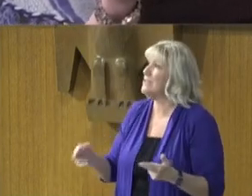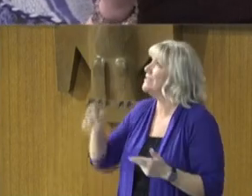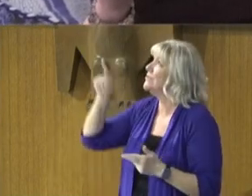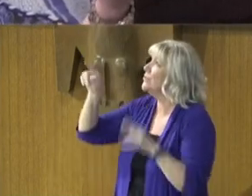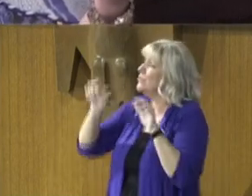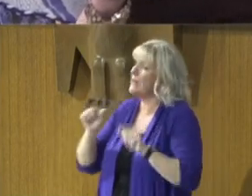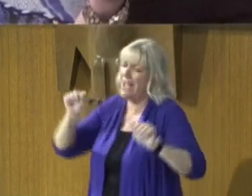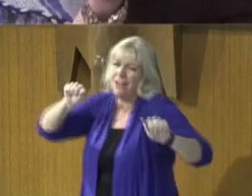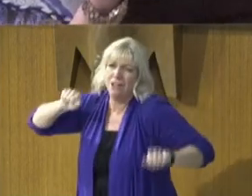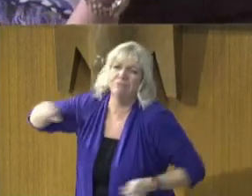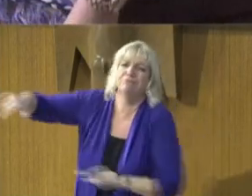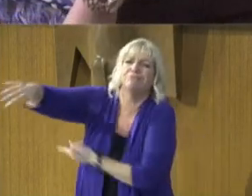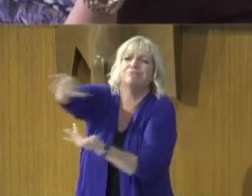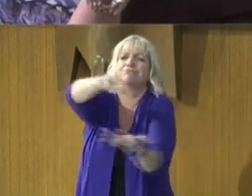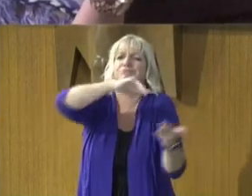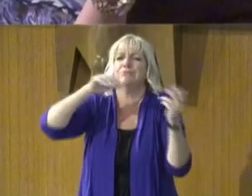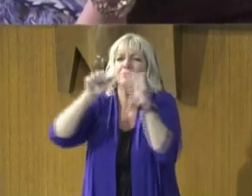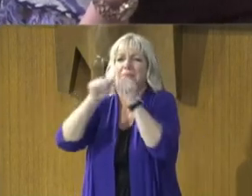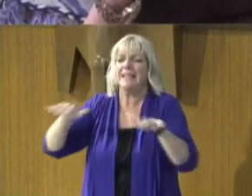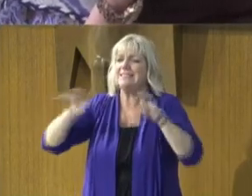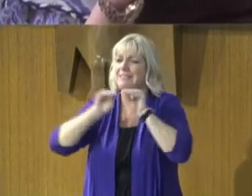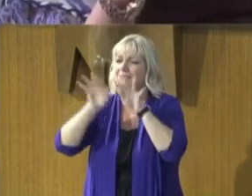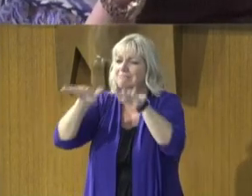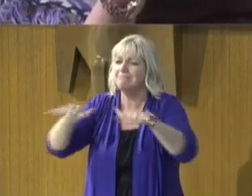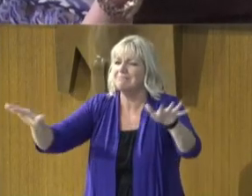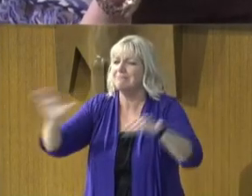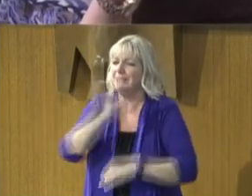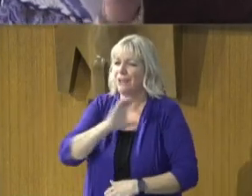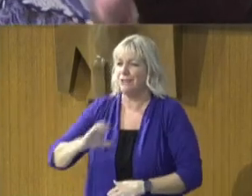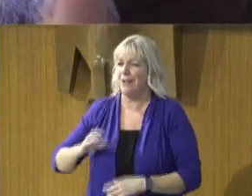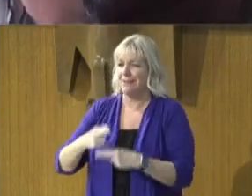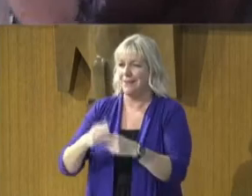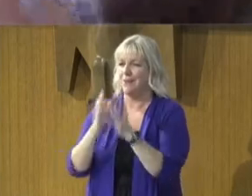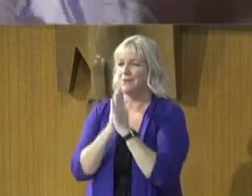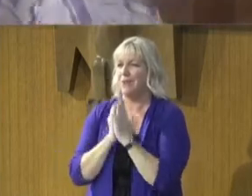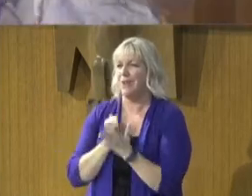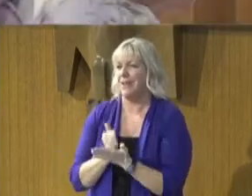can continue to flow. In Christ's name we pray. Amen.